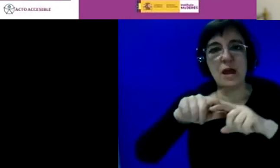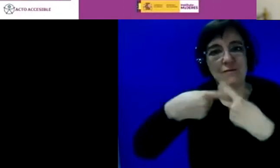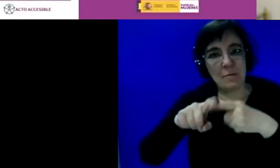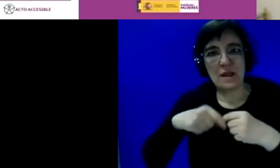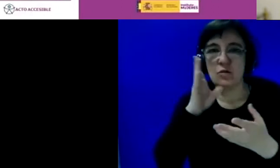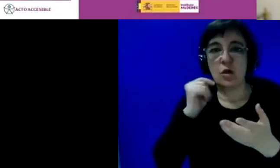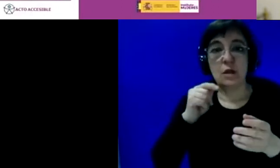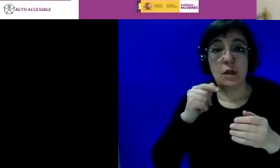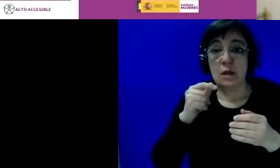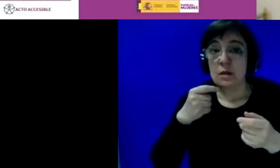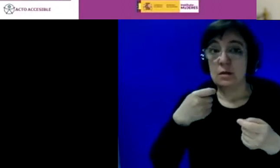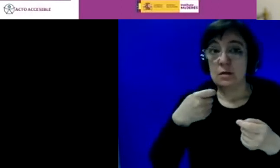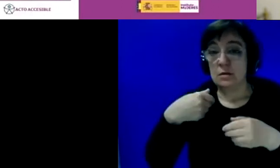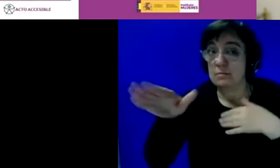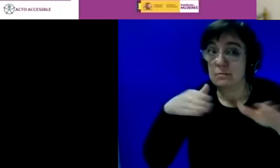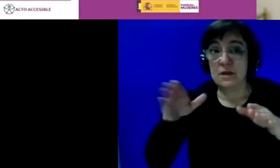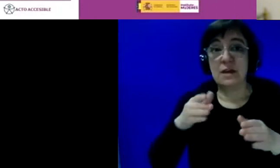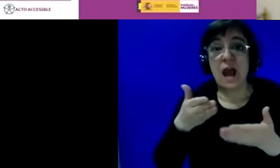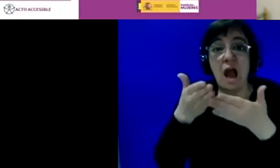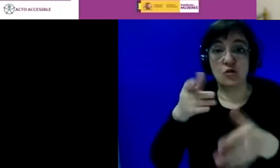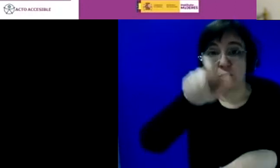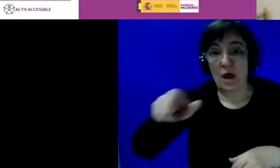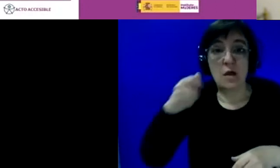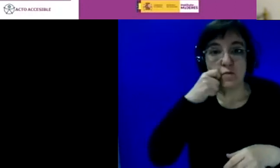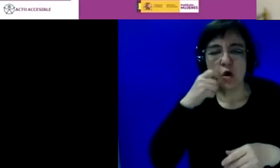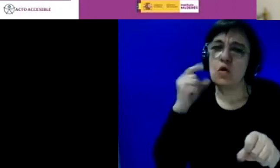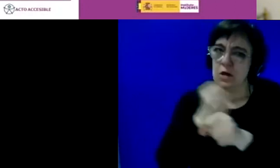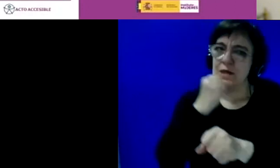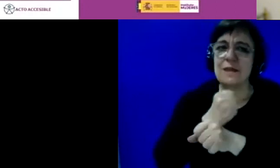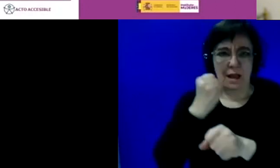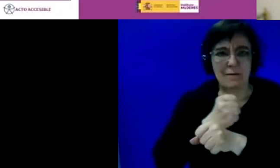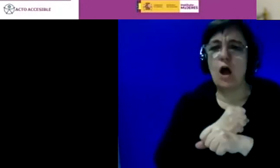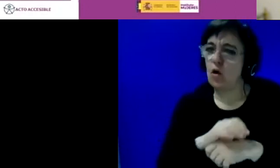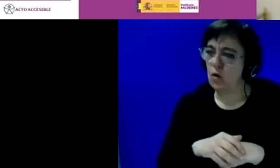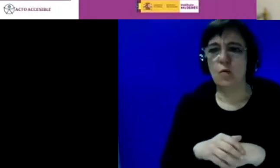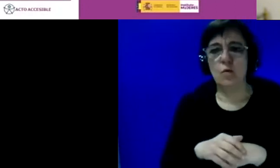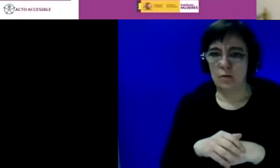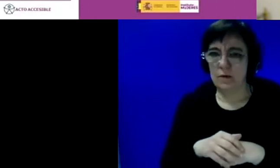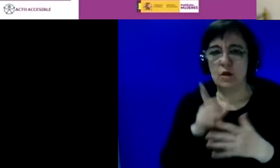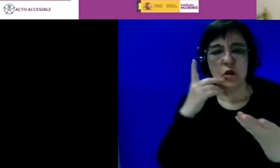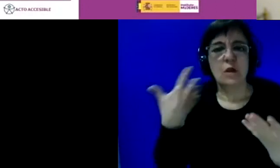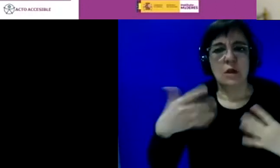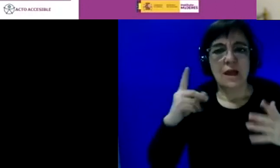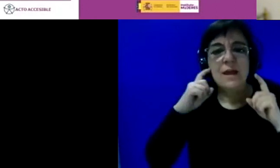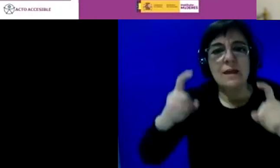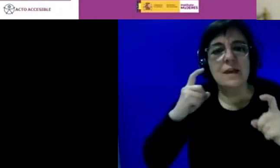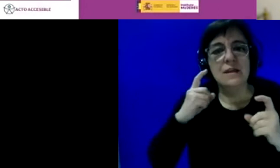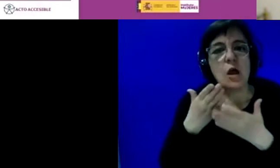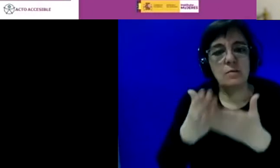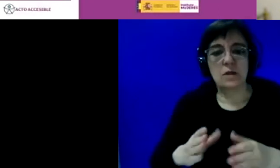issues. Provision of targeted humanitarian aid to people with disabilities and families raising children with